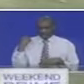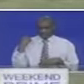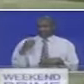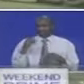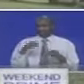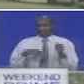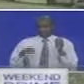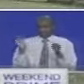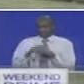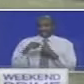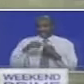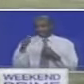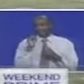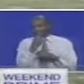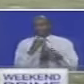on countback.